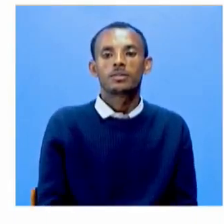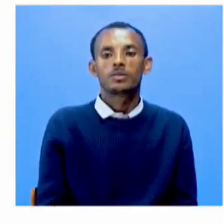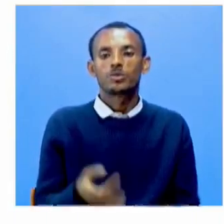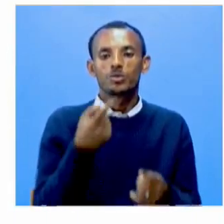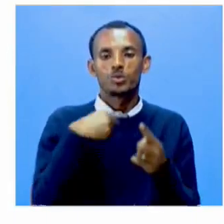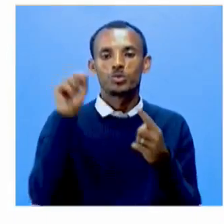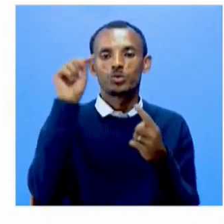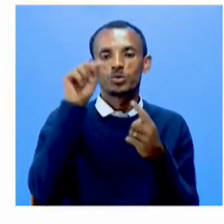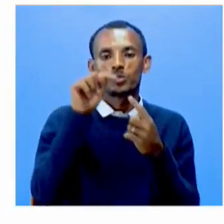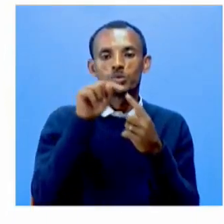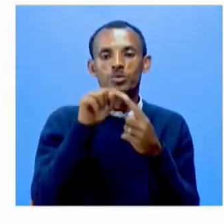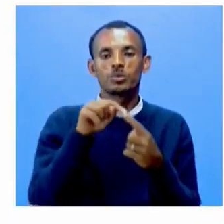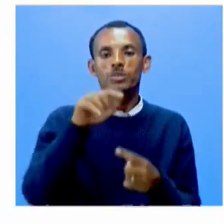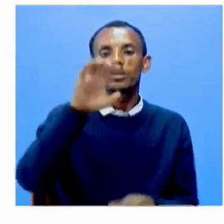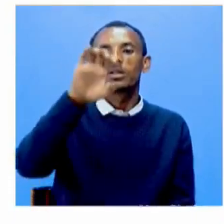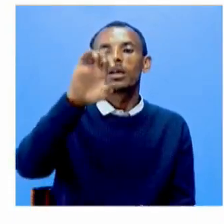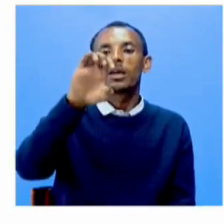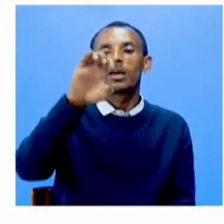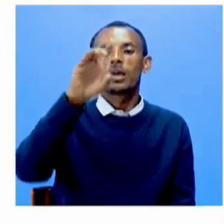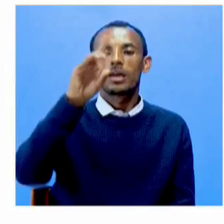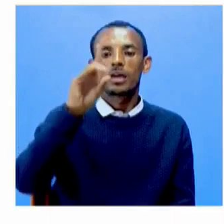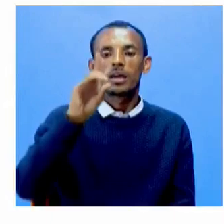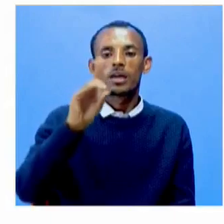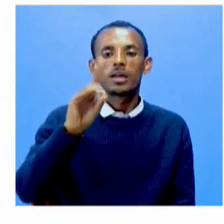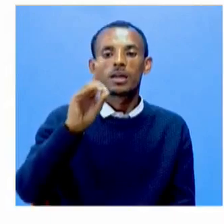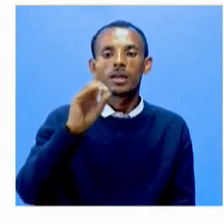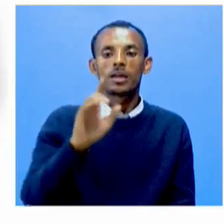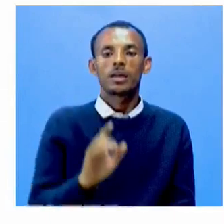to ED,